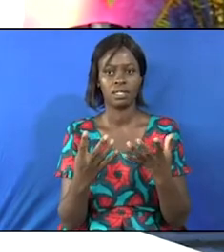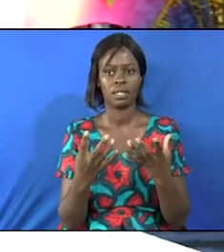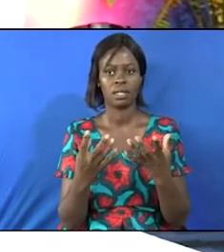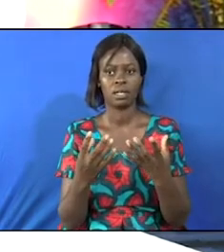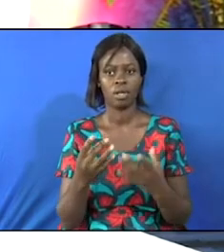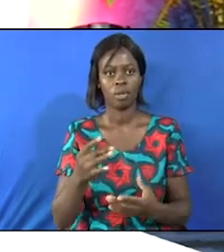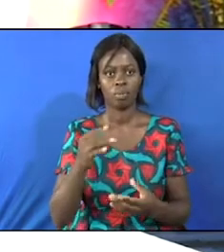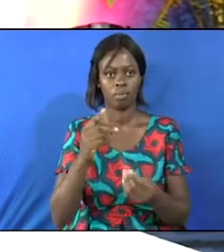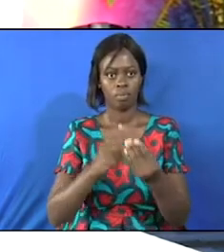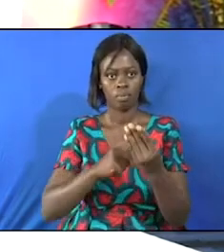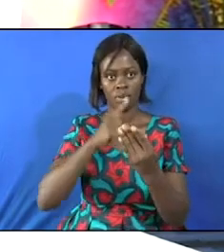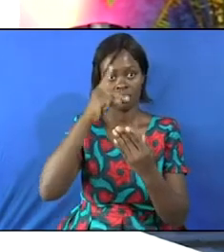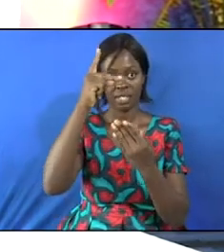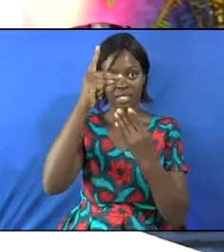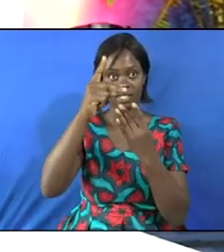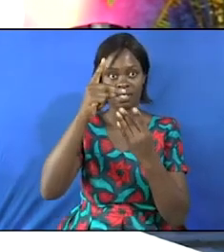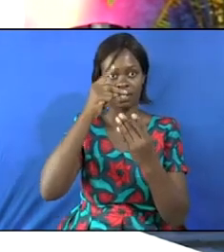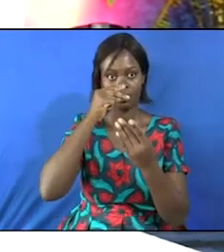prophecy,